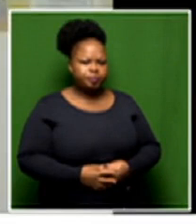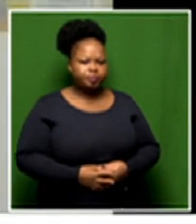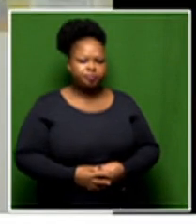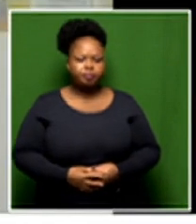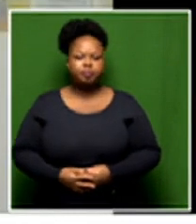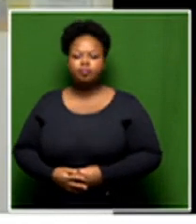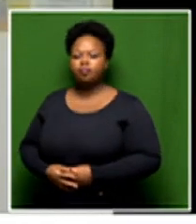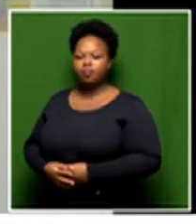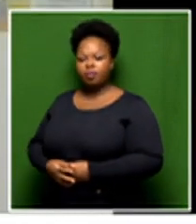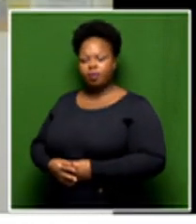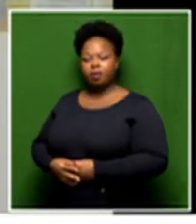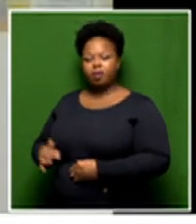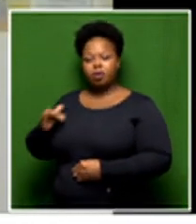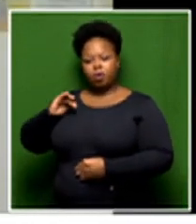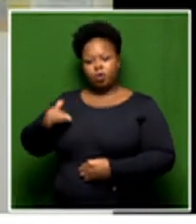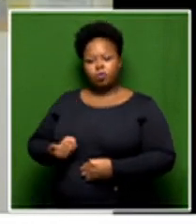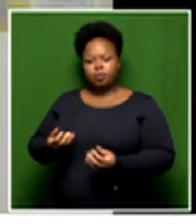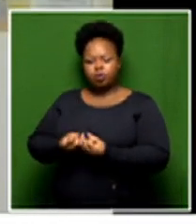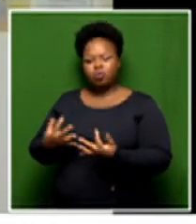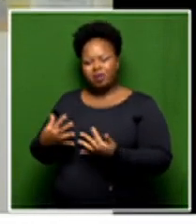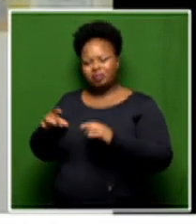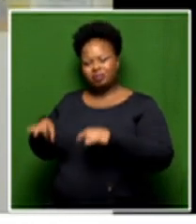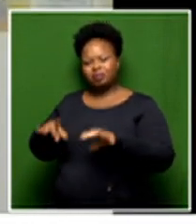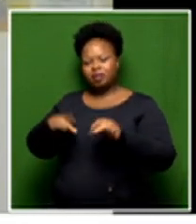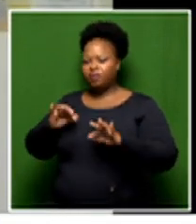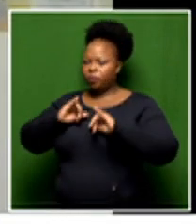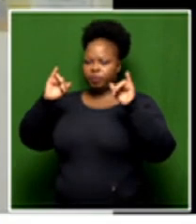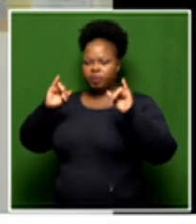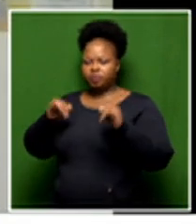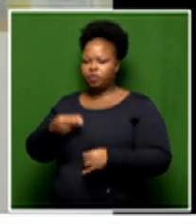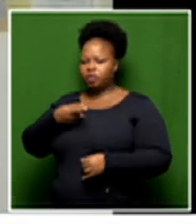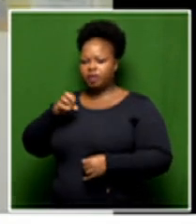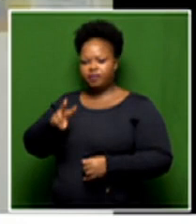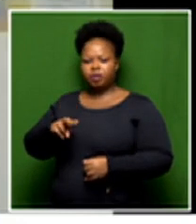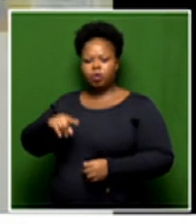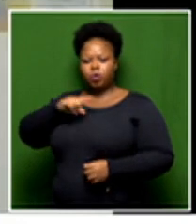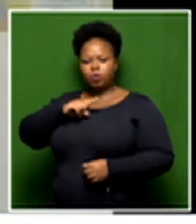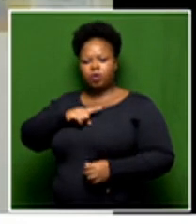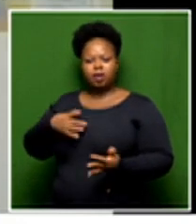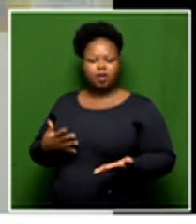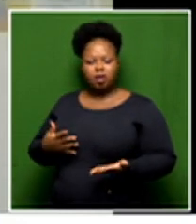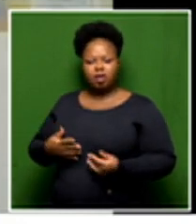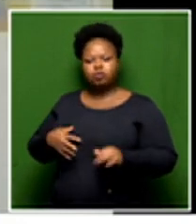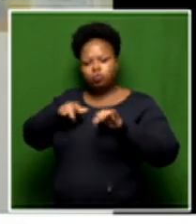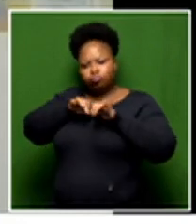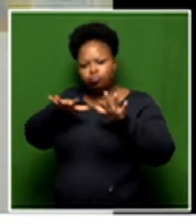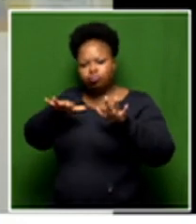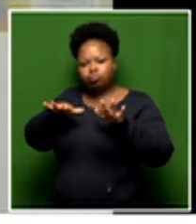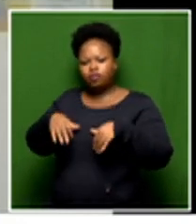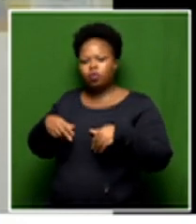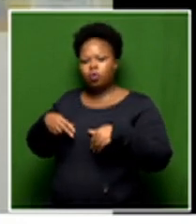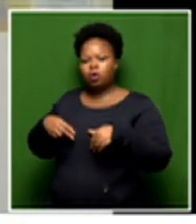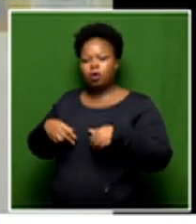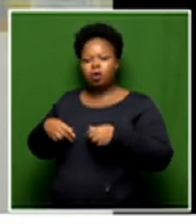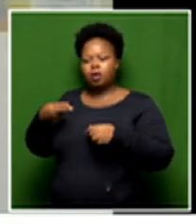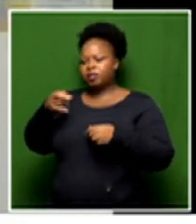Women really bear the burden of HIV in a country like ours. We have a very heterogeneous epidemic.